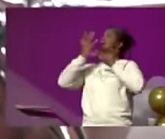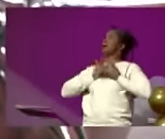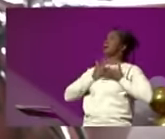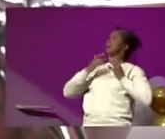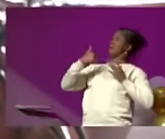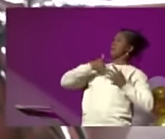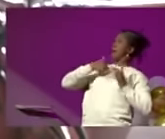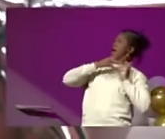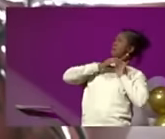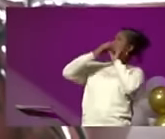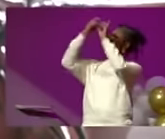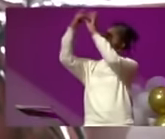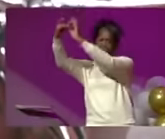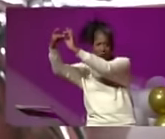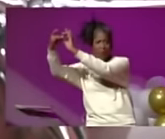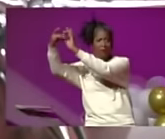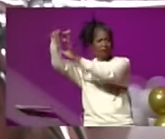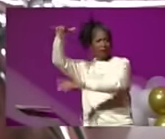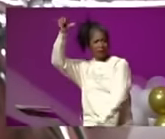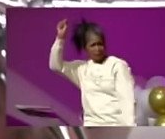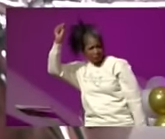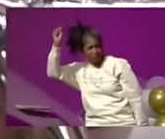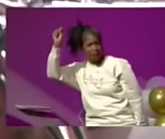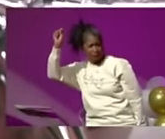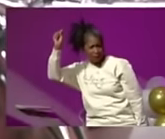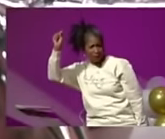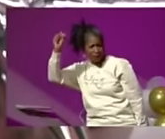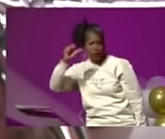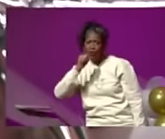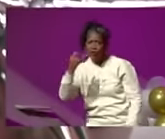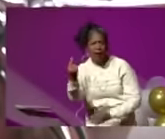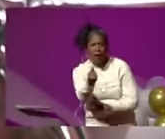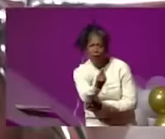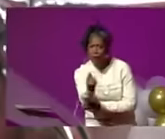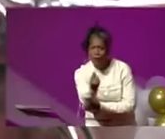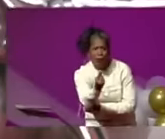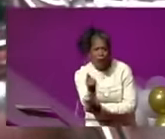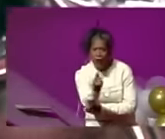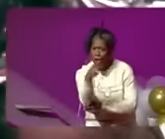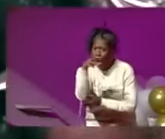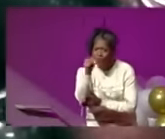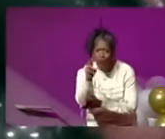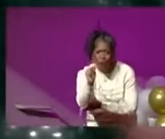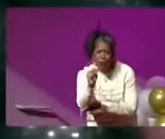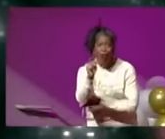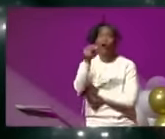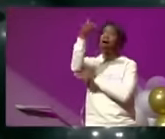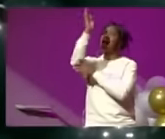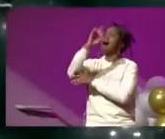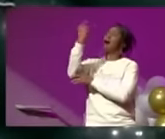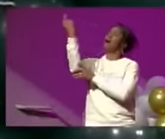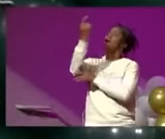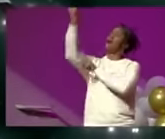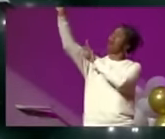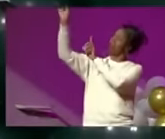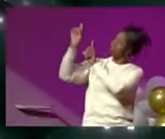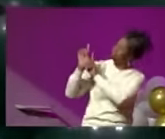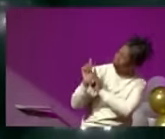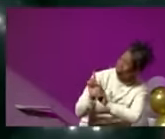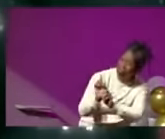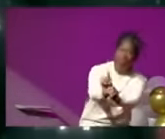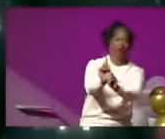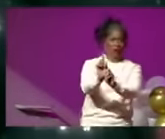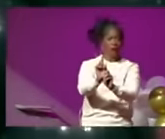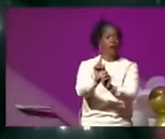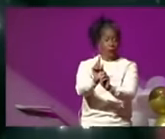we are God's own. You're not by yourself. God is with you in